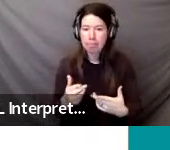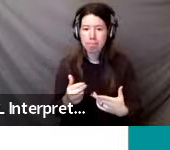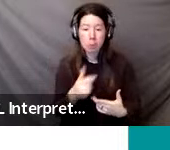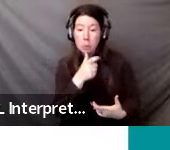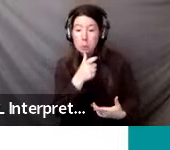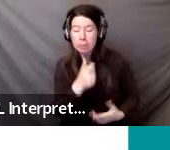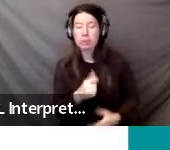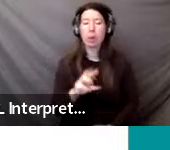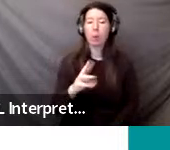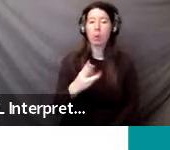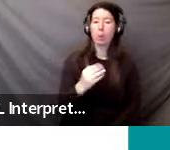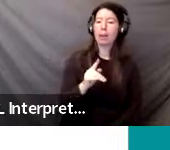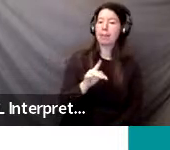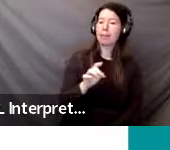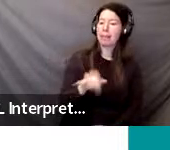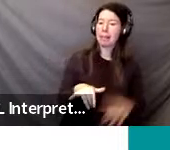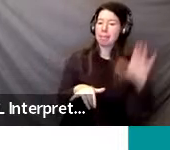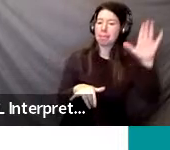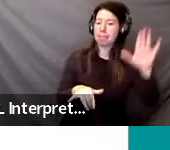up.